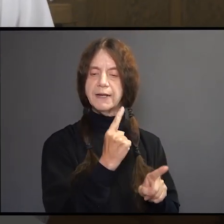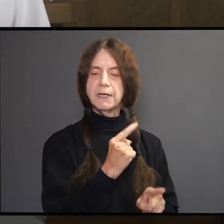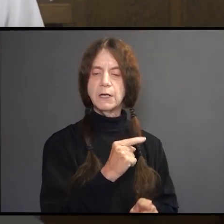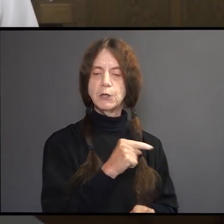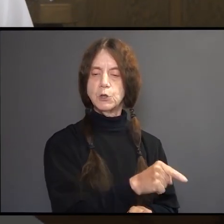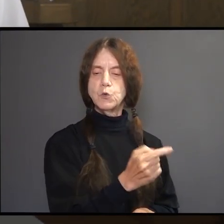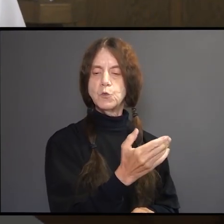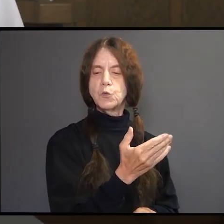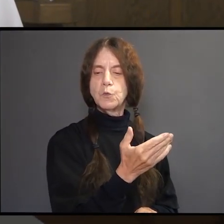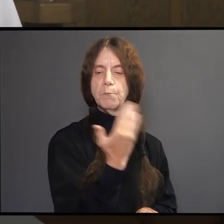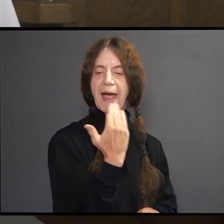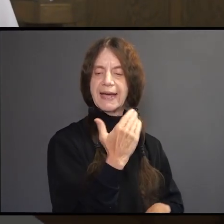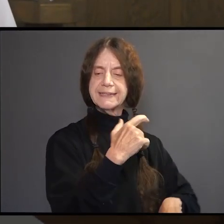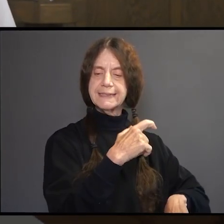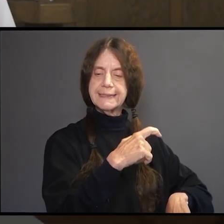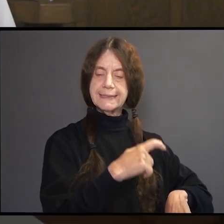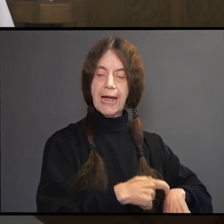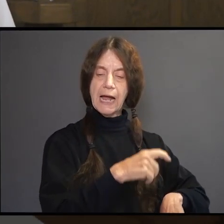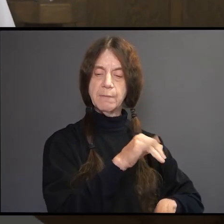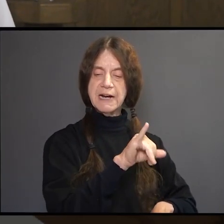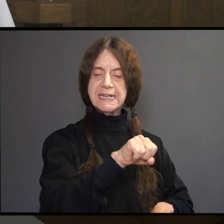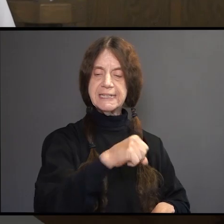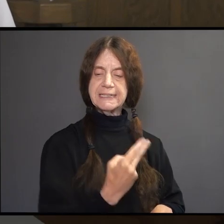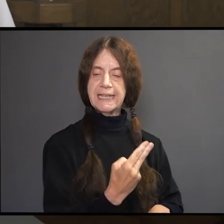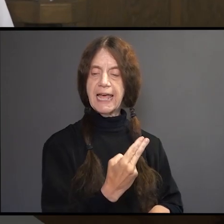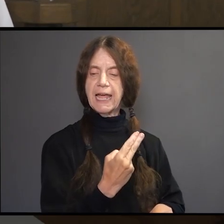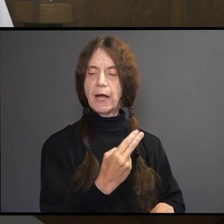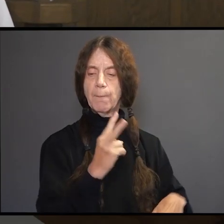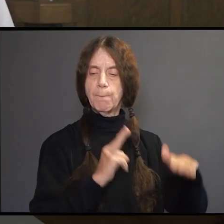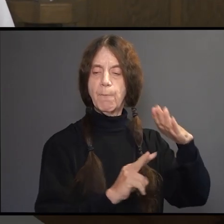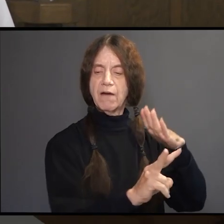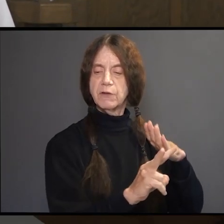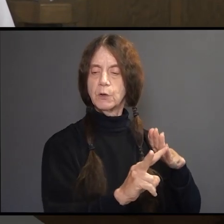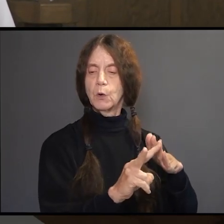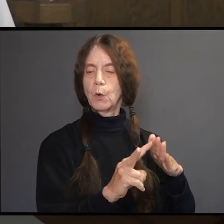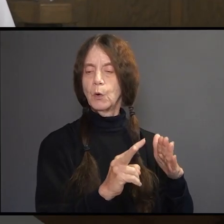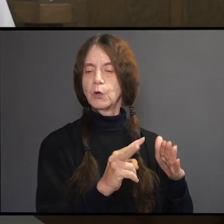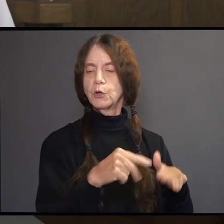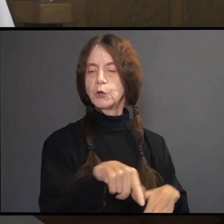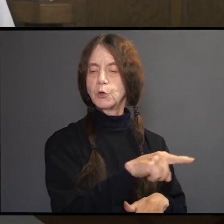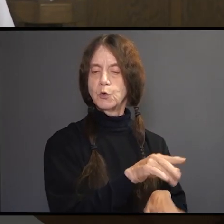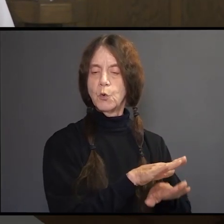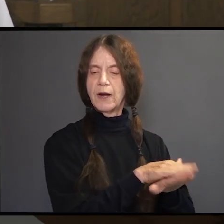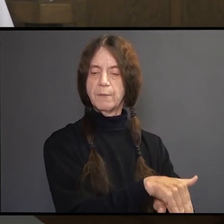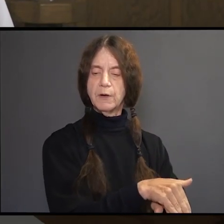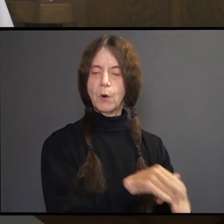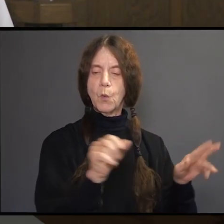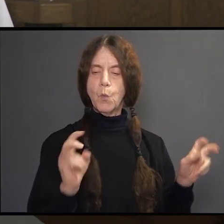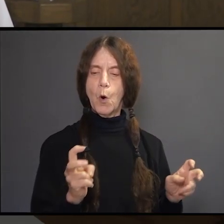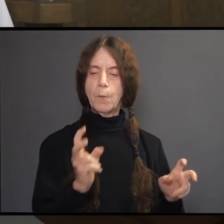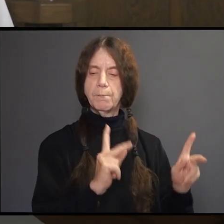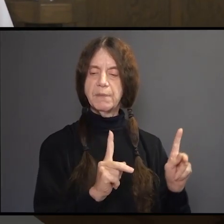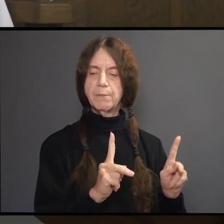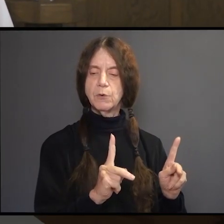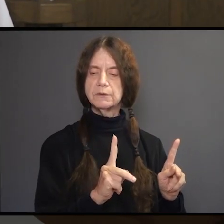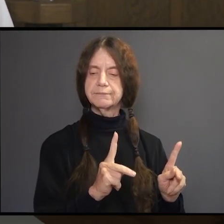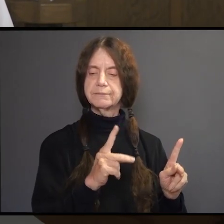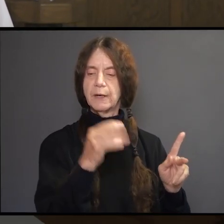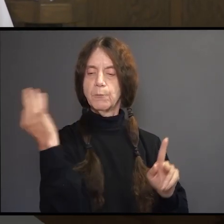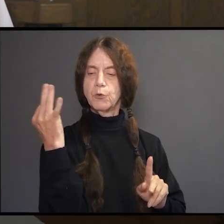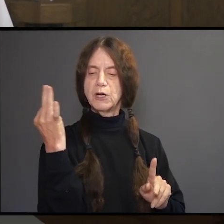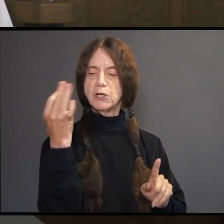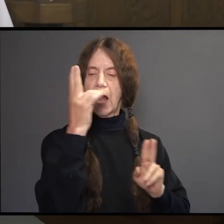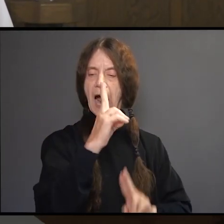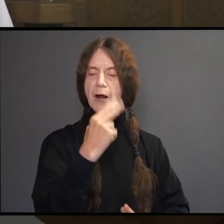you hypocrites, as it is written, 'This people honor me with their lips, but their heart is far from me. In vain